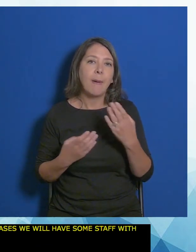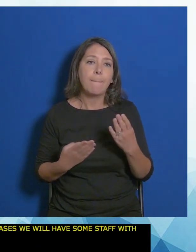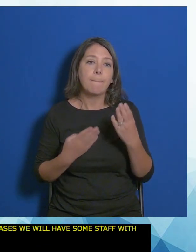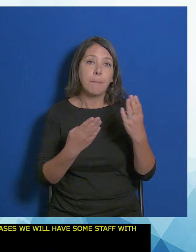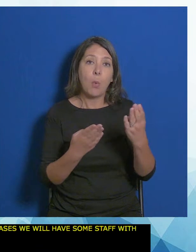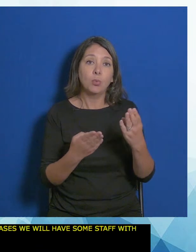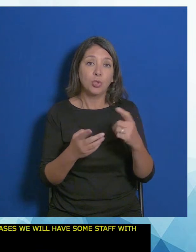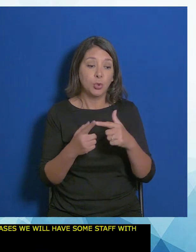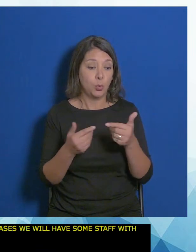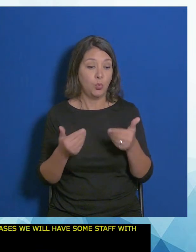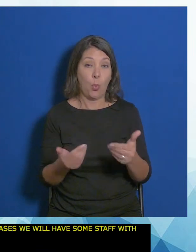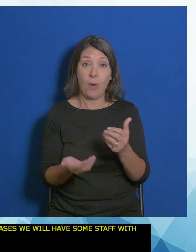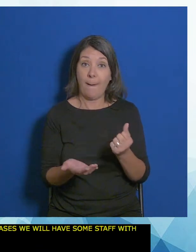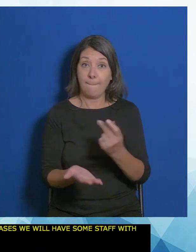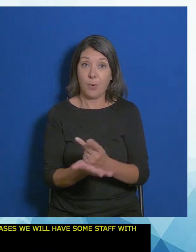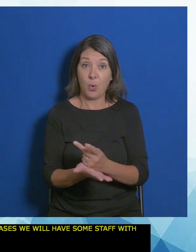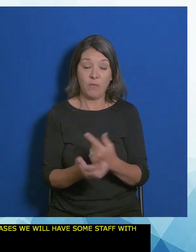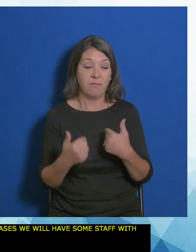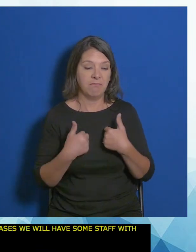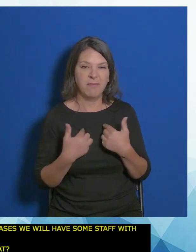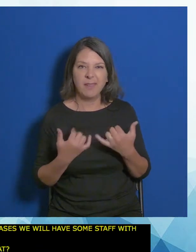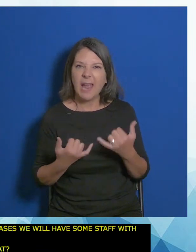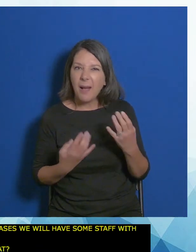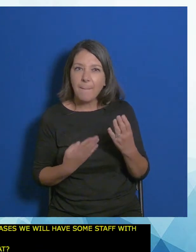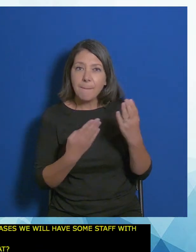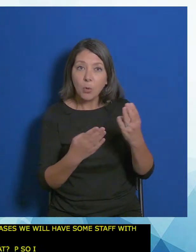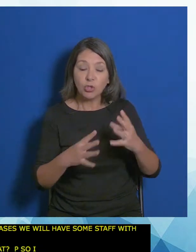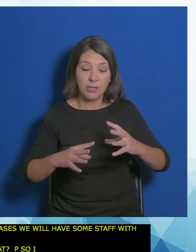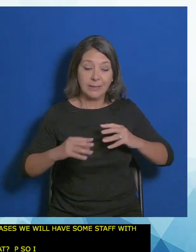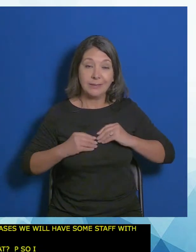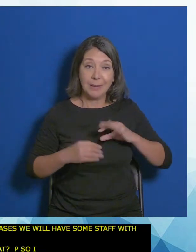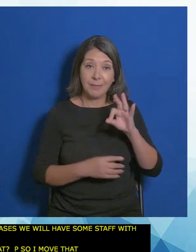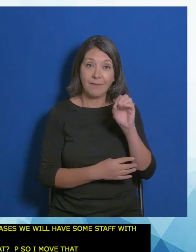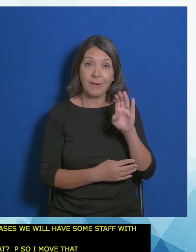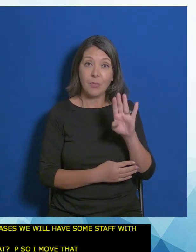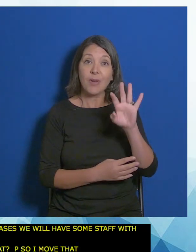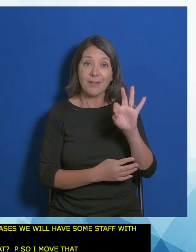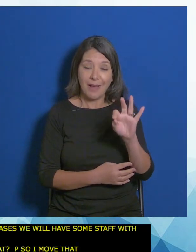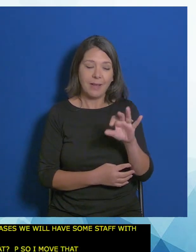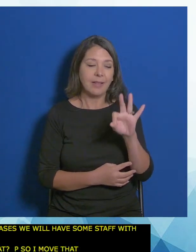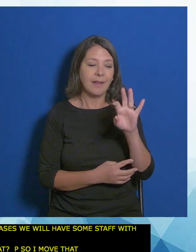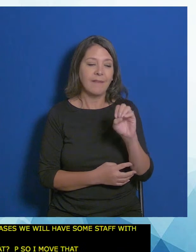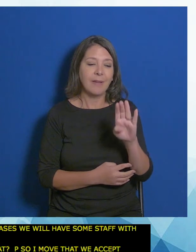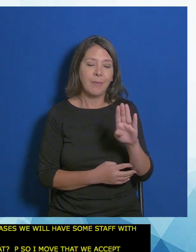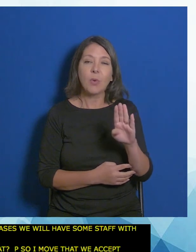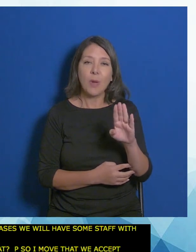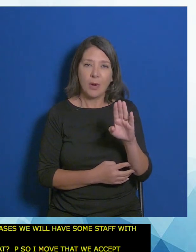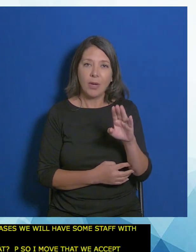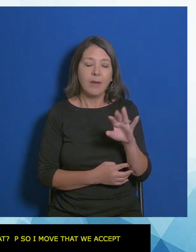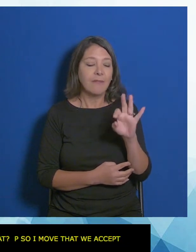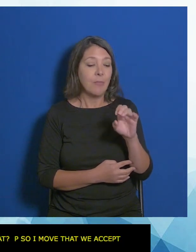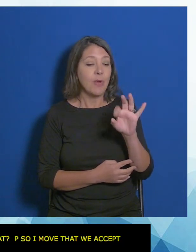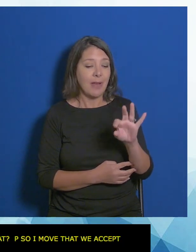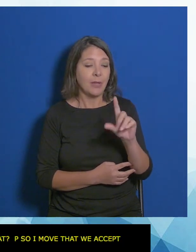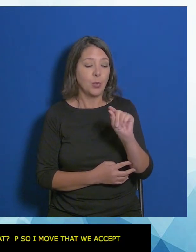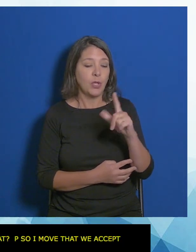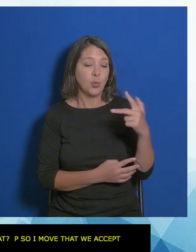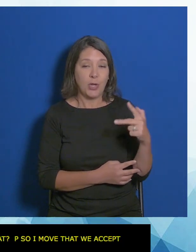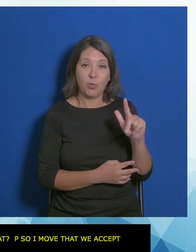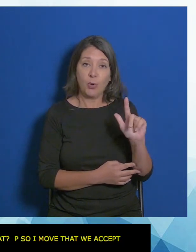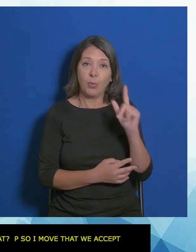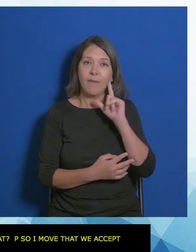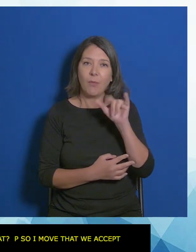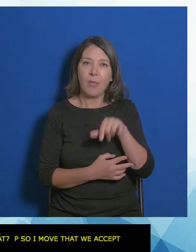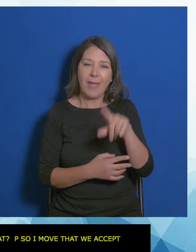that. So I move that we accept February 9th, 2023 as a work study session on the strategic plan. Is there a